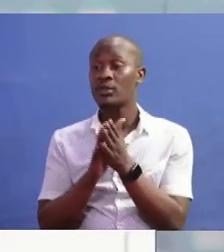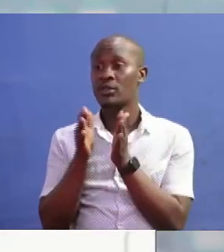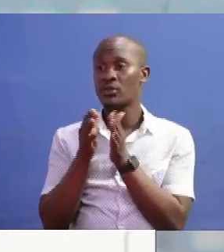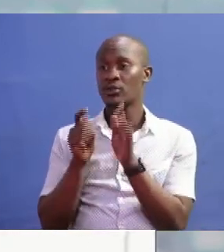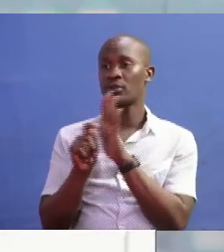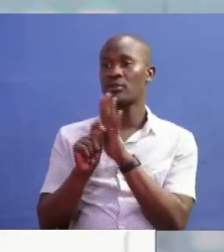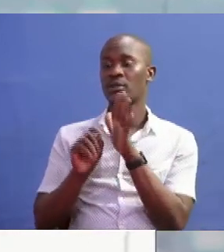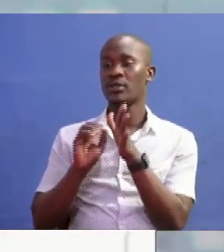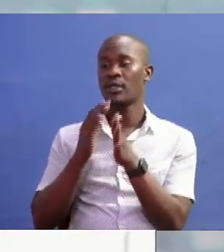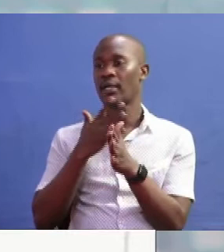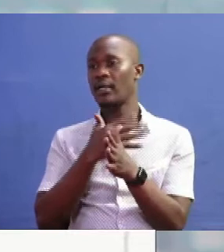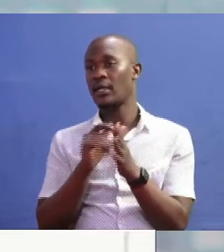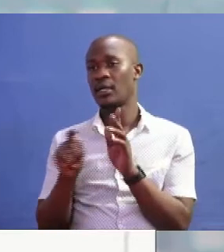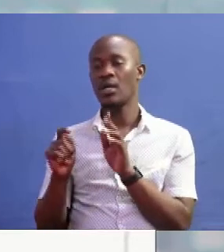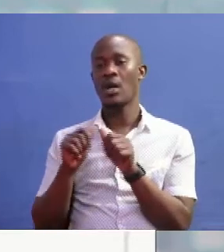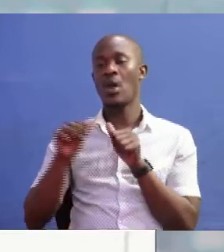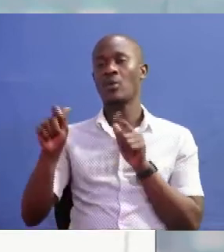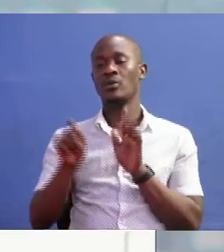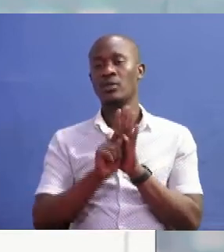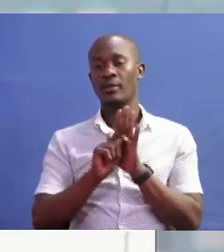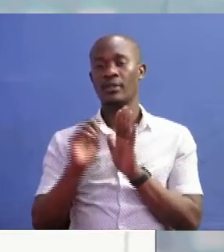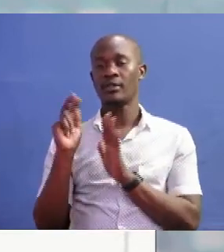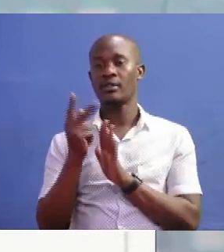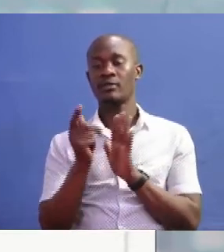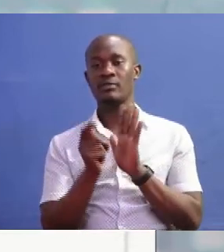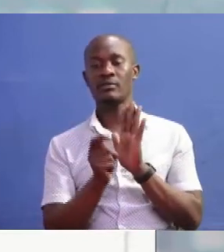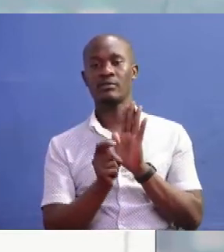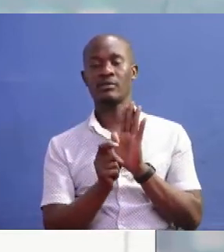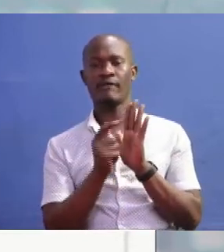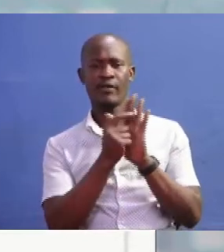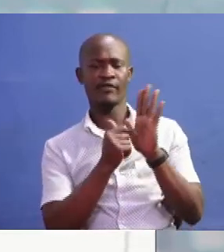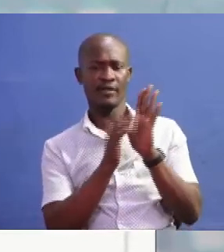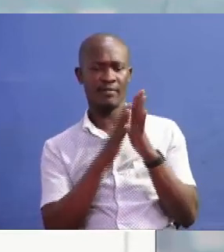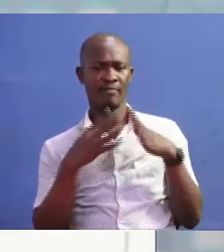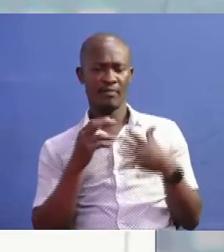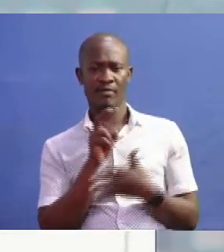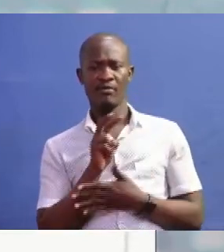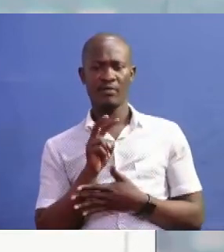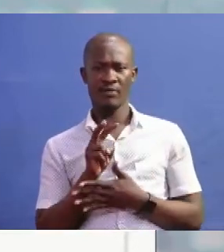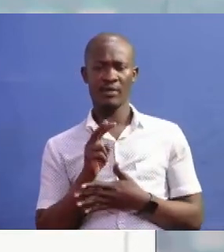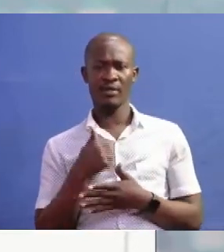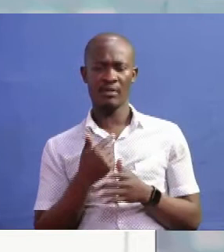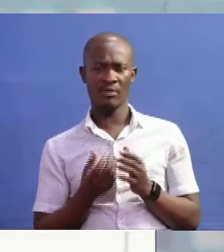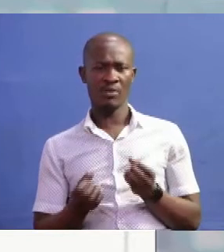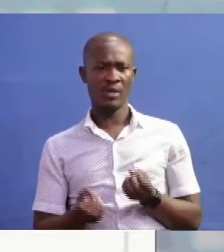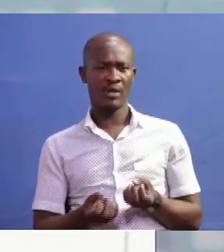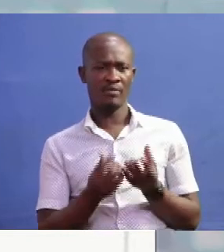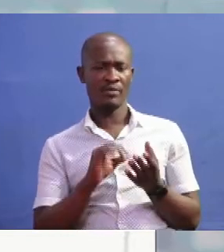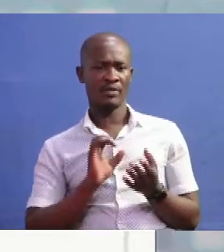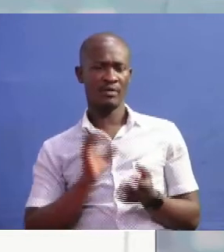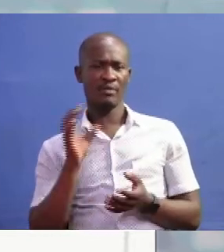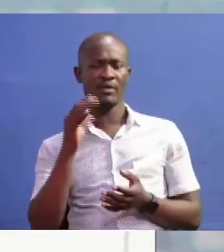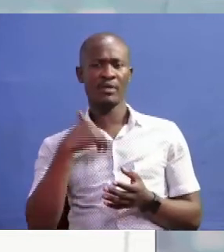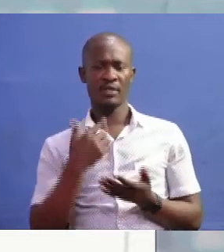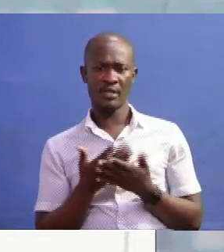long term? And also the second factor that people look at, and as well we look at as we advise our clients, is the level of